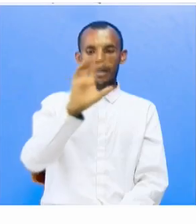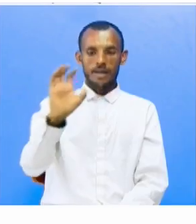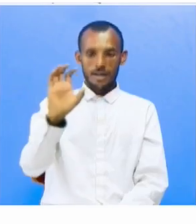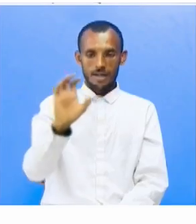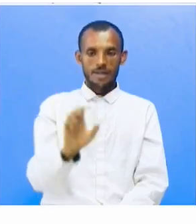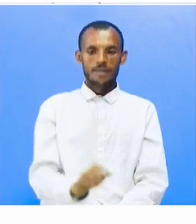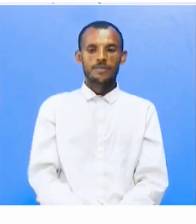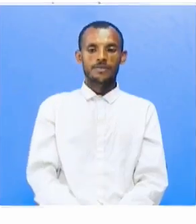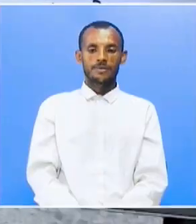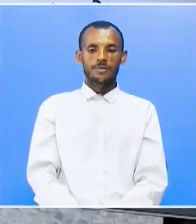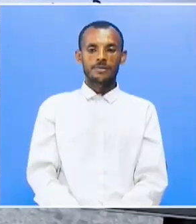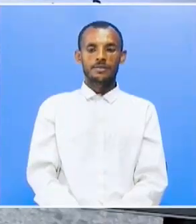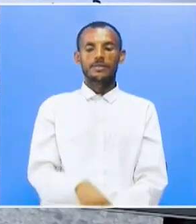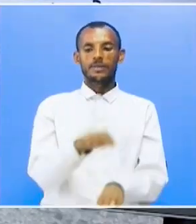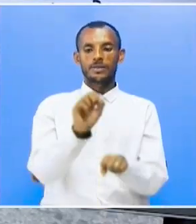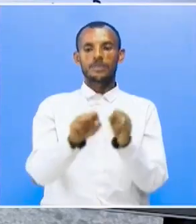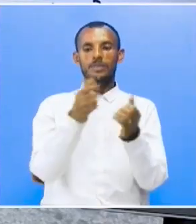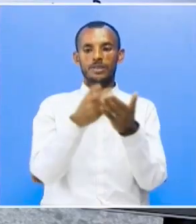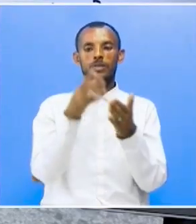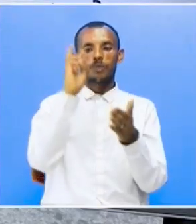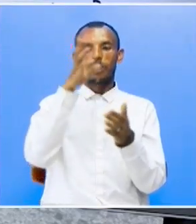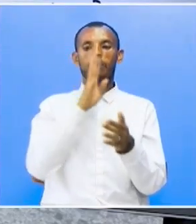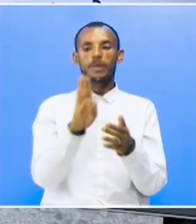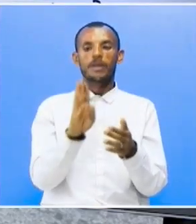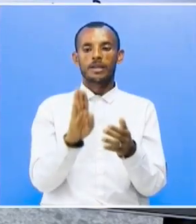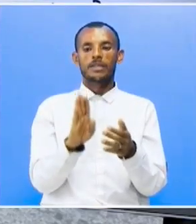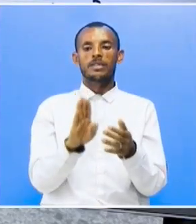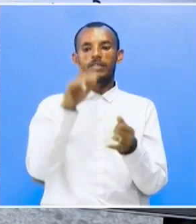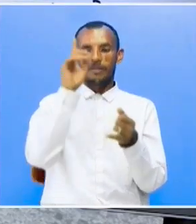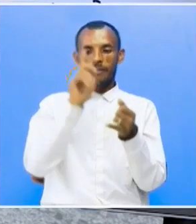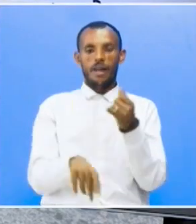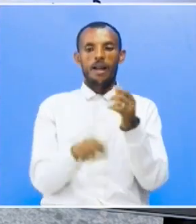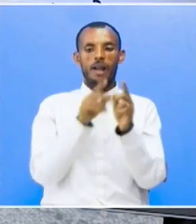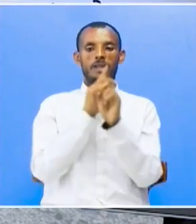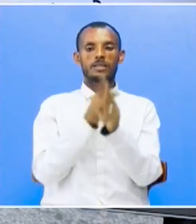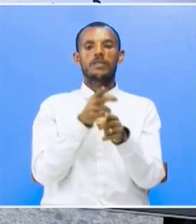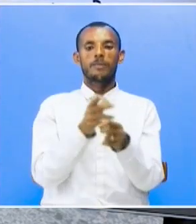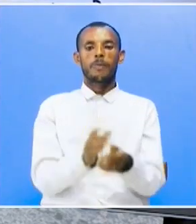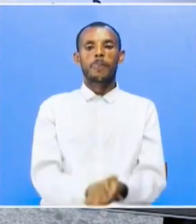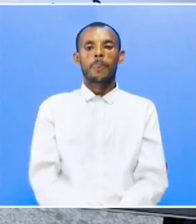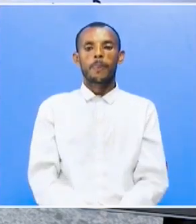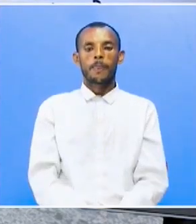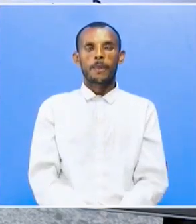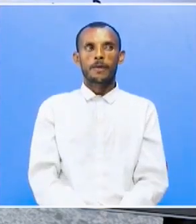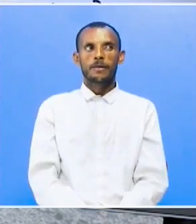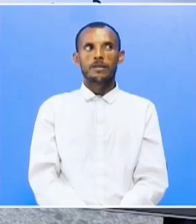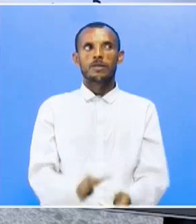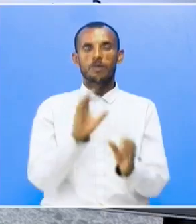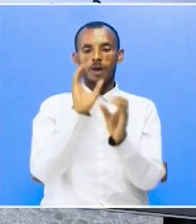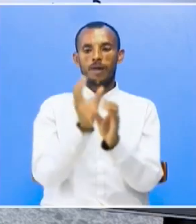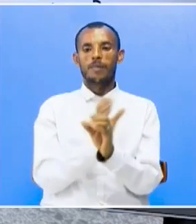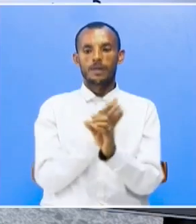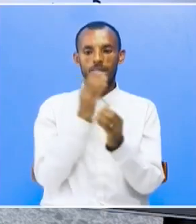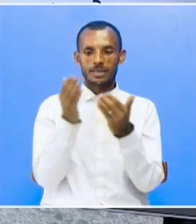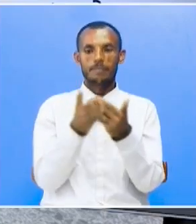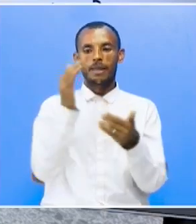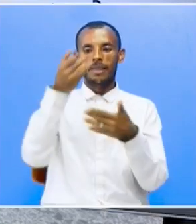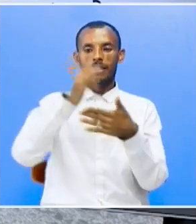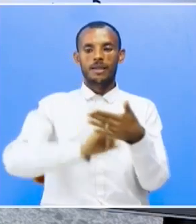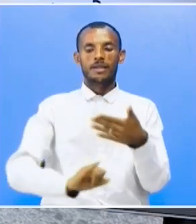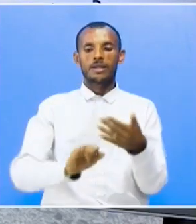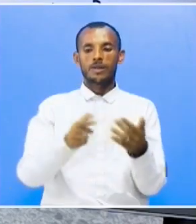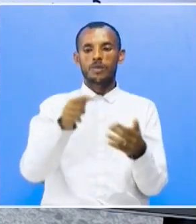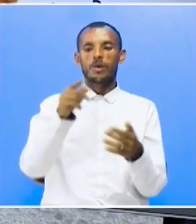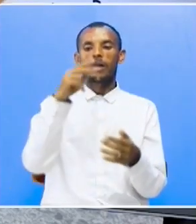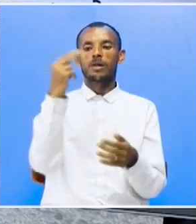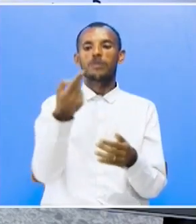600. So this will be the final answer. So to calculate simple interest, you